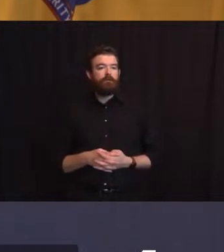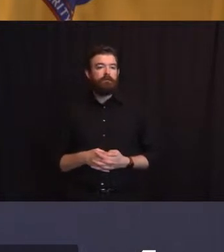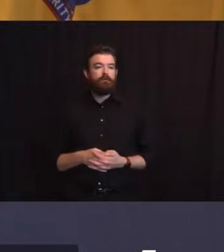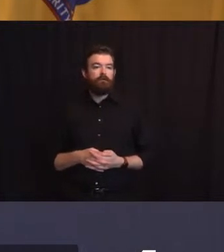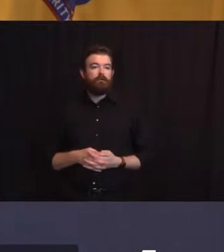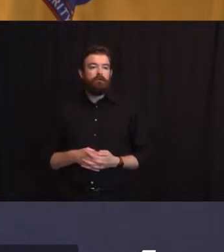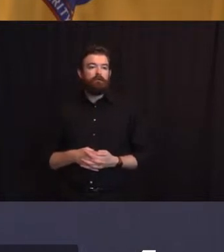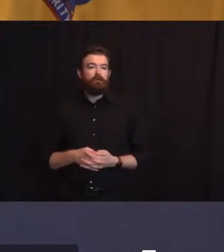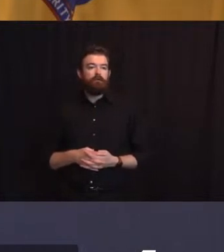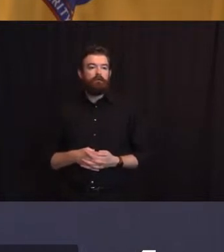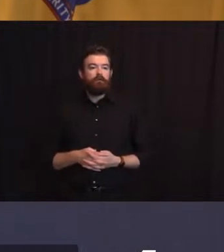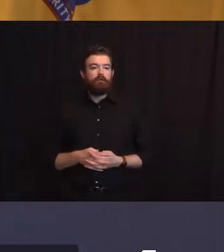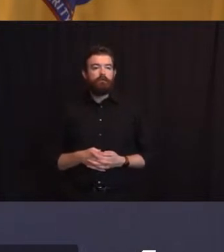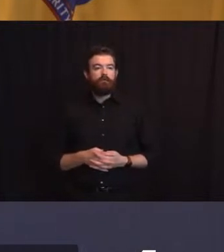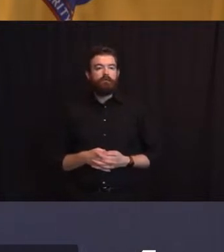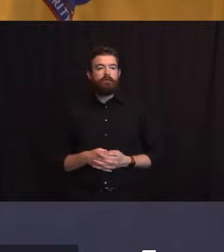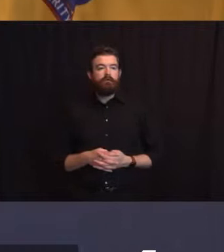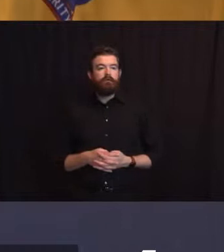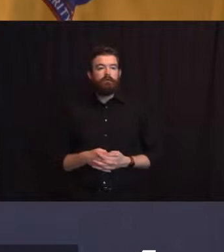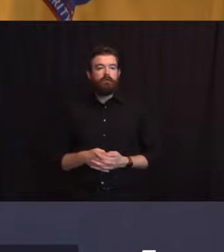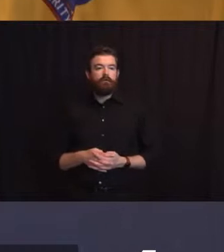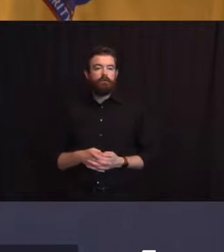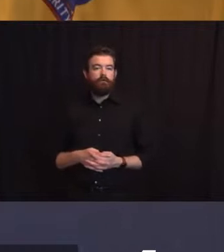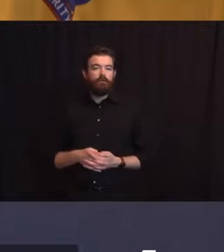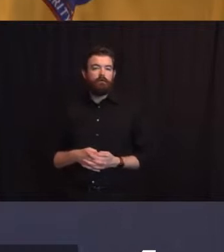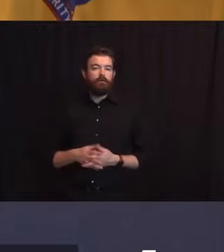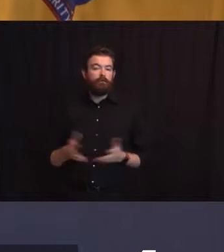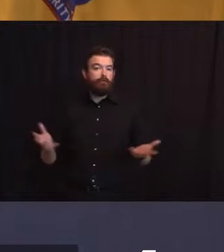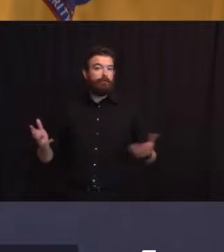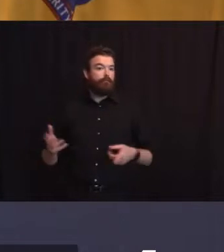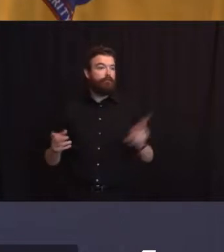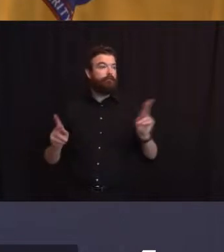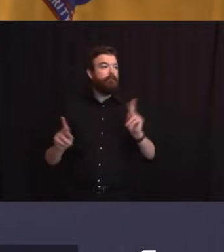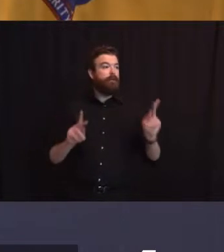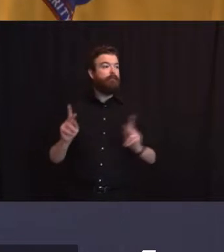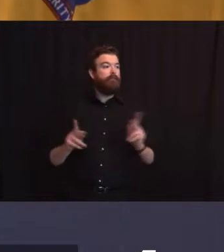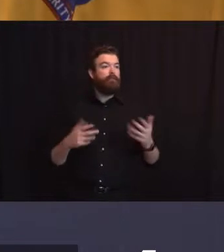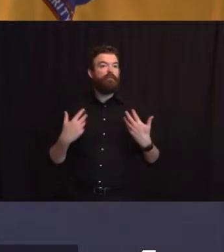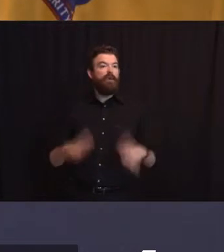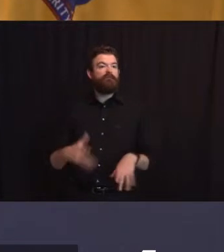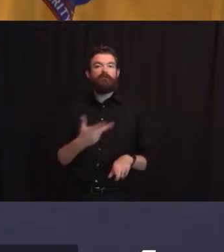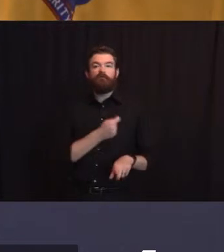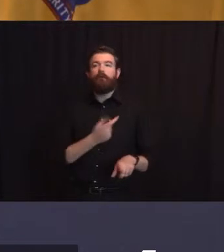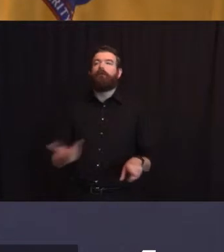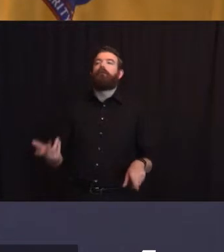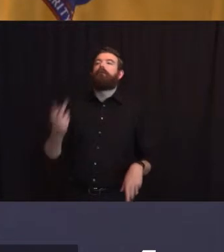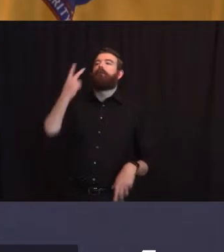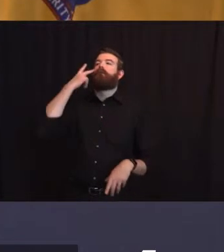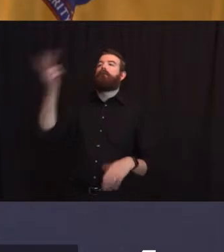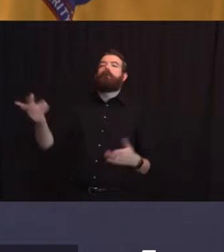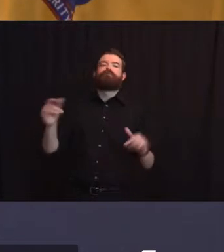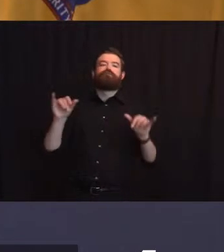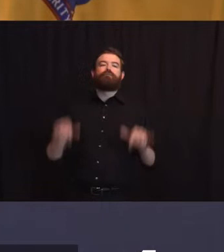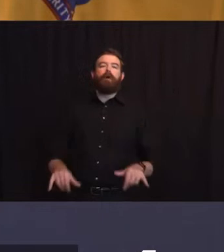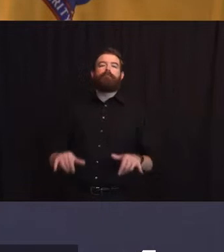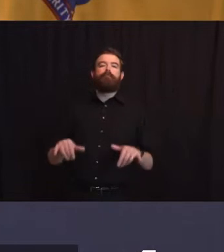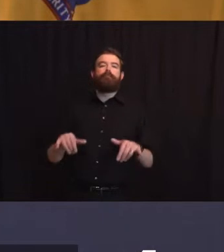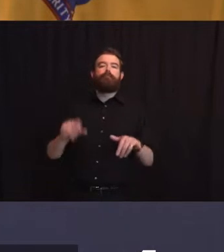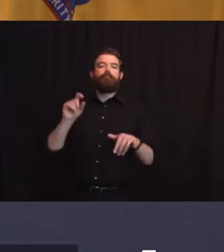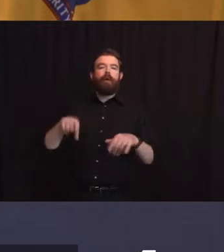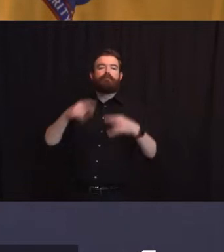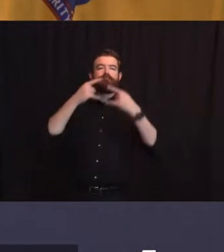some people defiant about this, so will there be any consequences to people who don't wear masks indoors? If